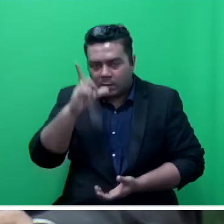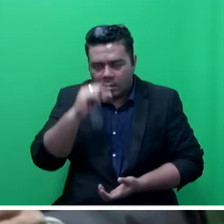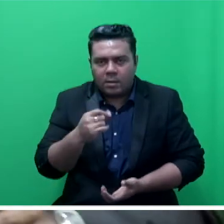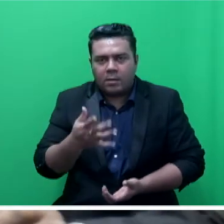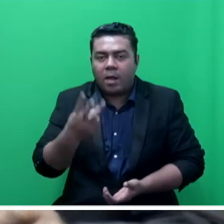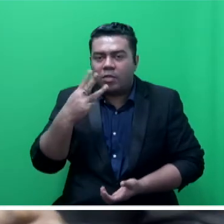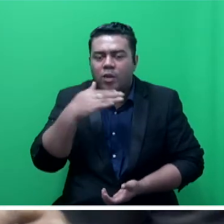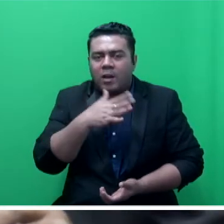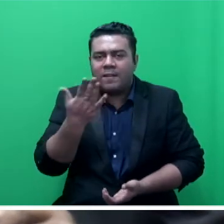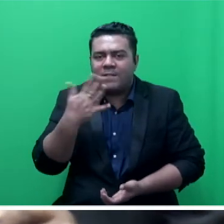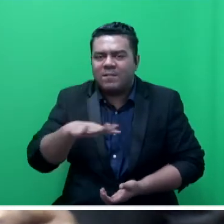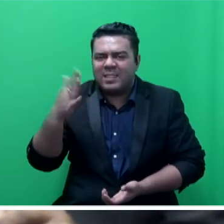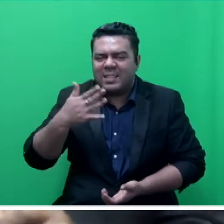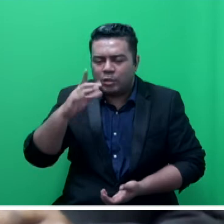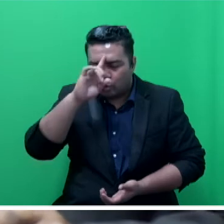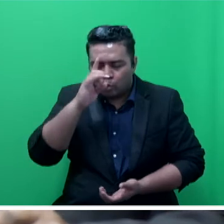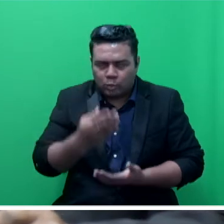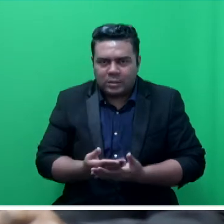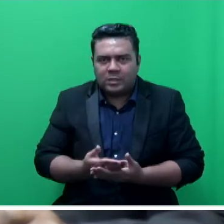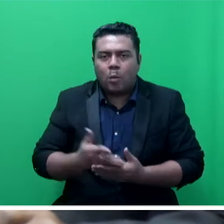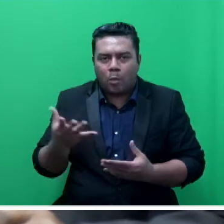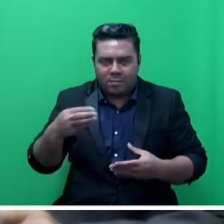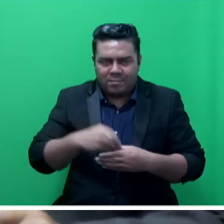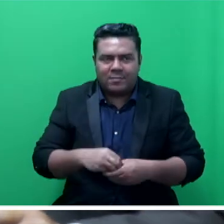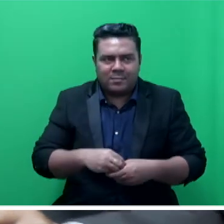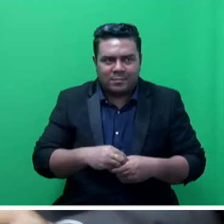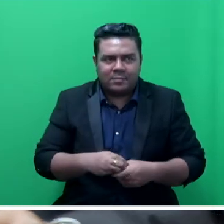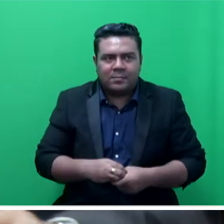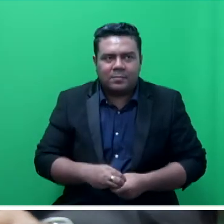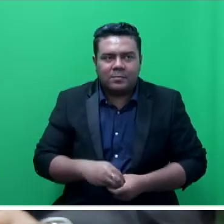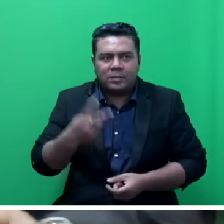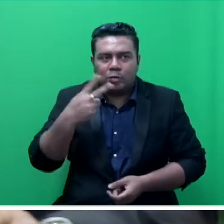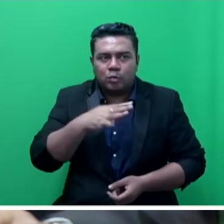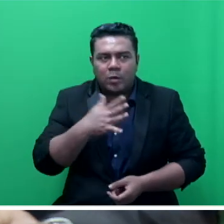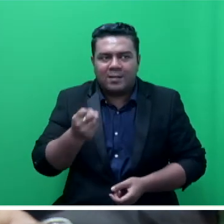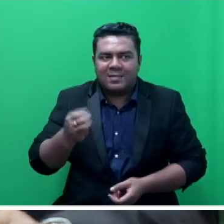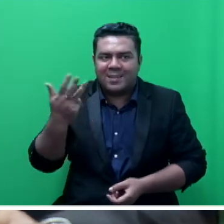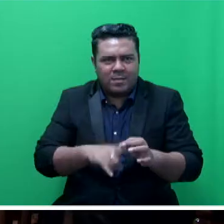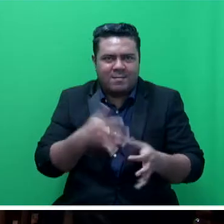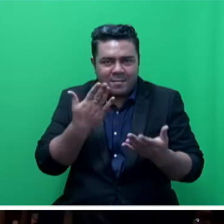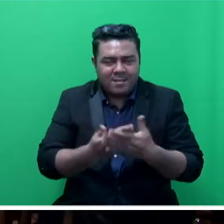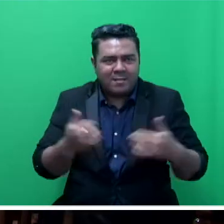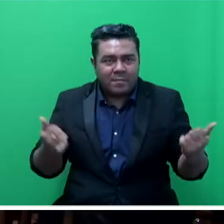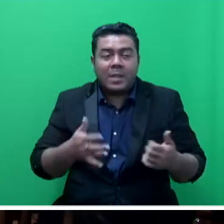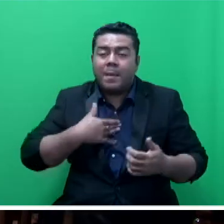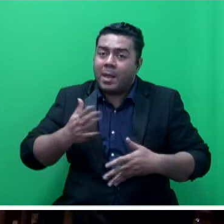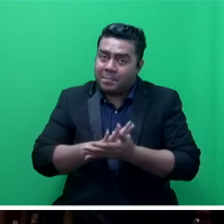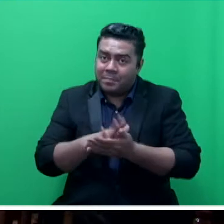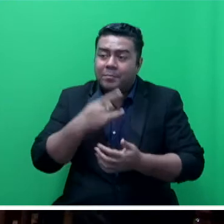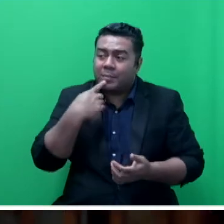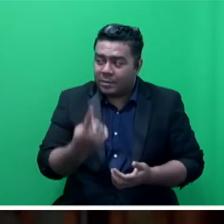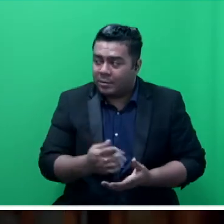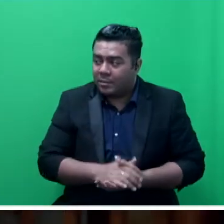for 315 students, while the current school roll stands at 219. I'm pleased to